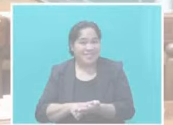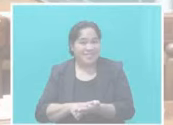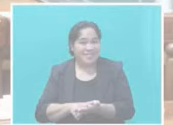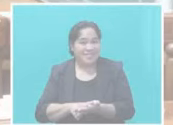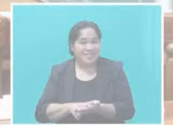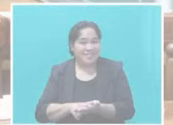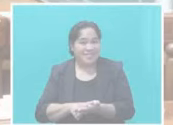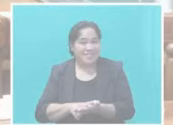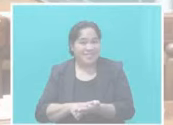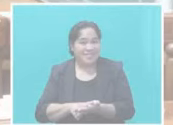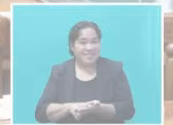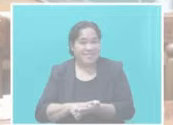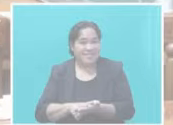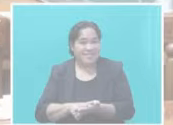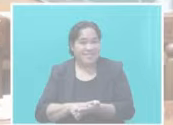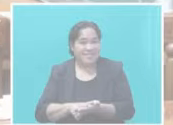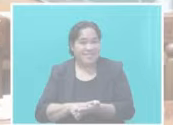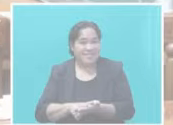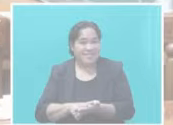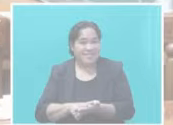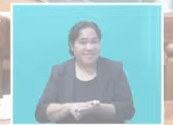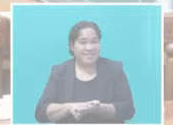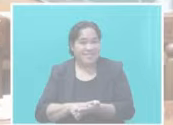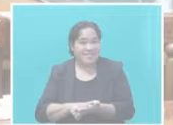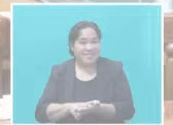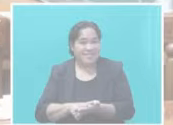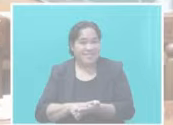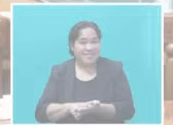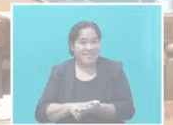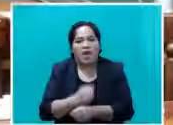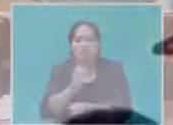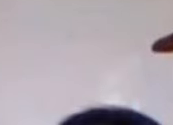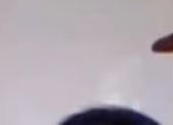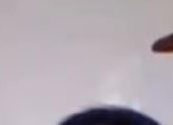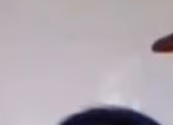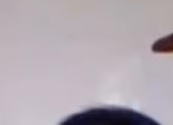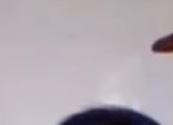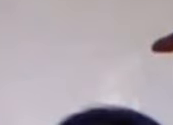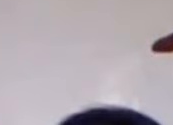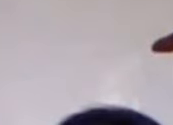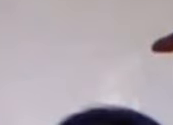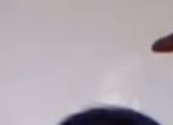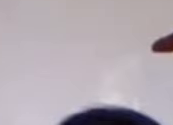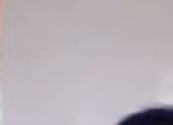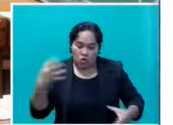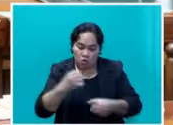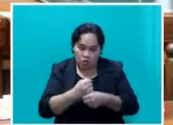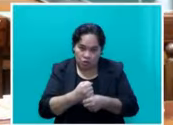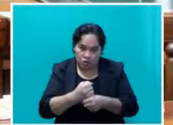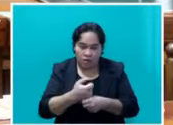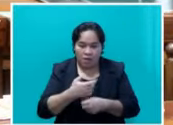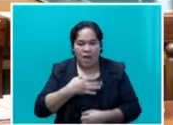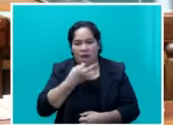anything now, Honorable Speaker, what will be left for our children and our grandchildren? So in conclusion, Honorable Speaker, our